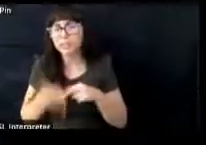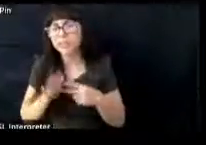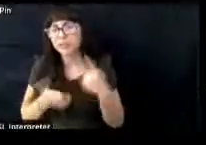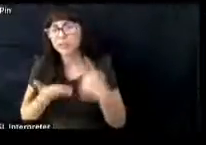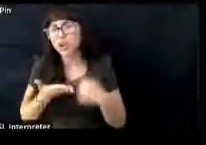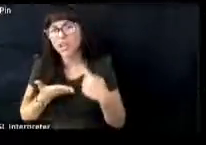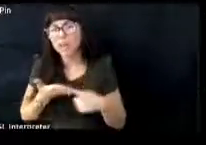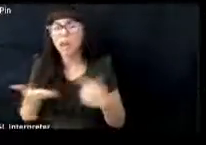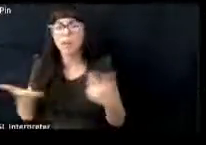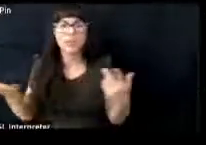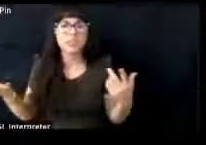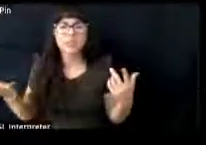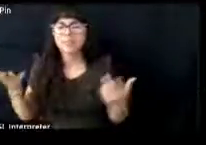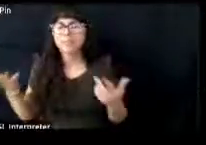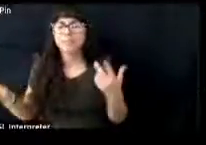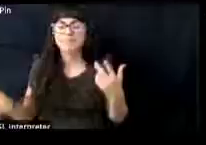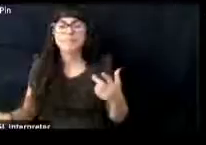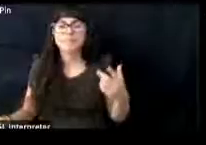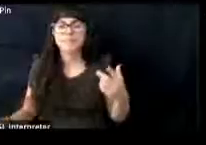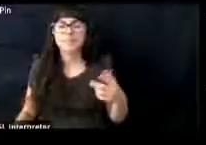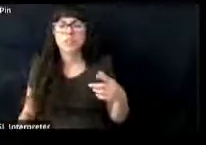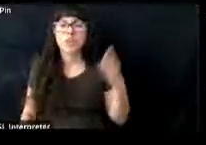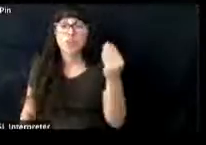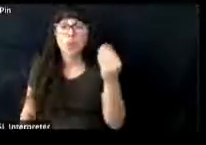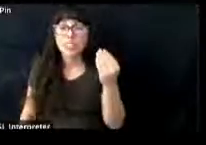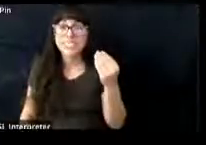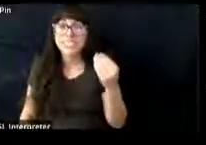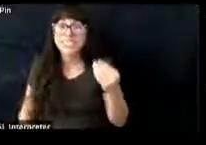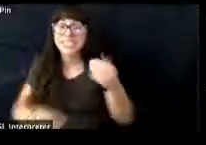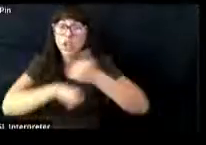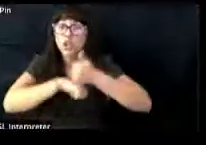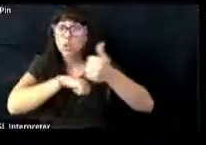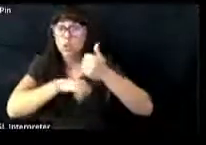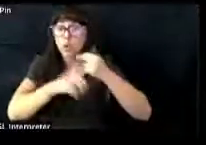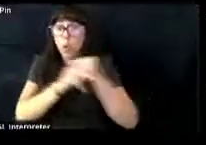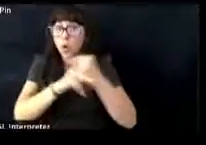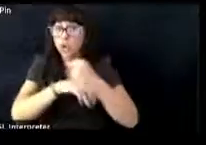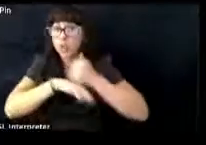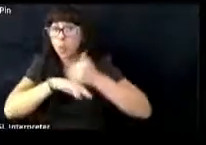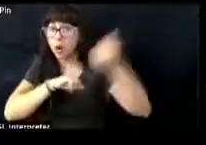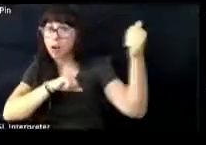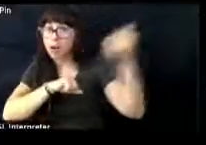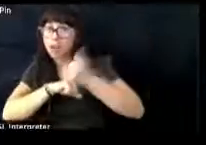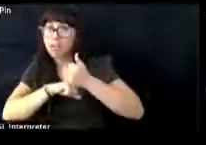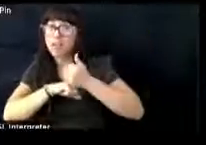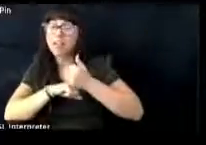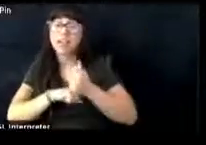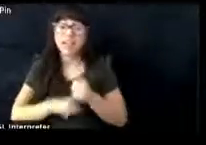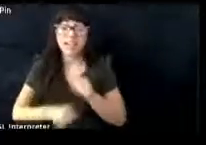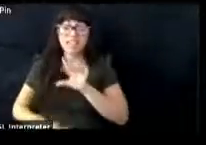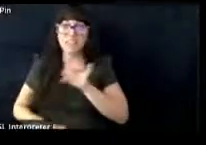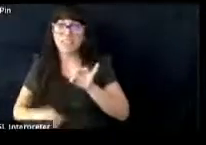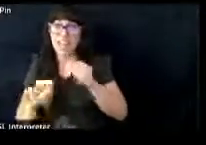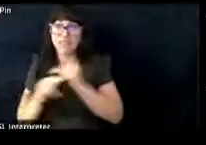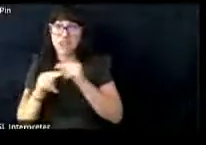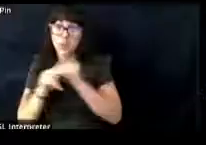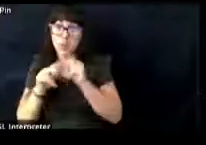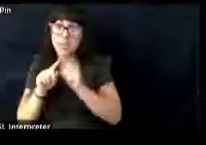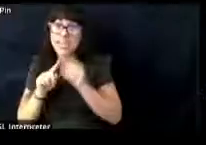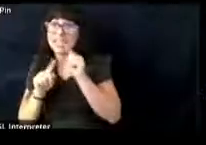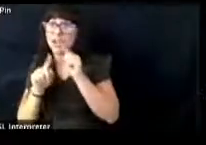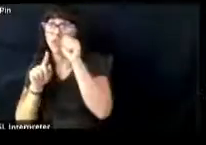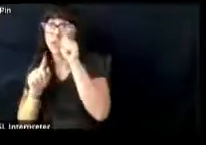about the 14 corridor that goes all the way from the 58 up by